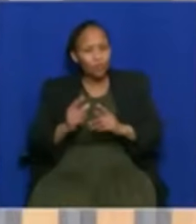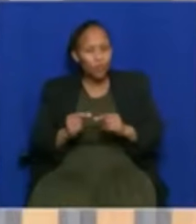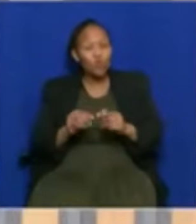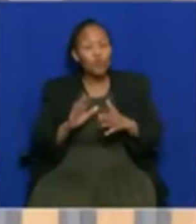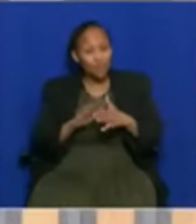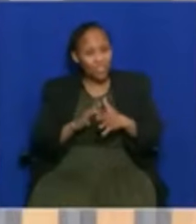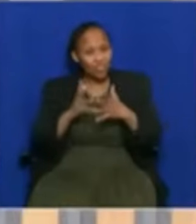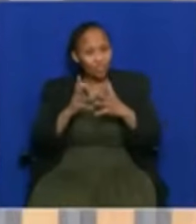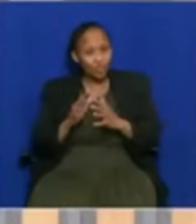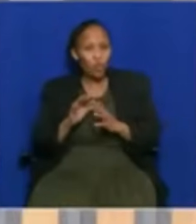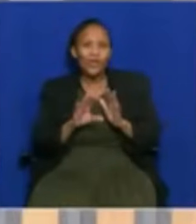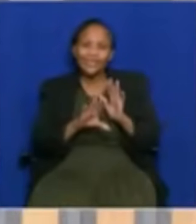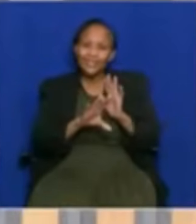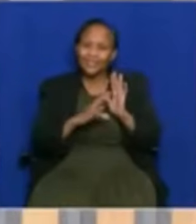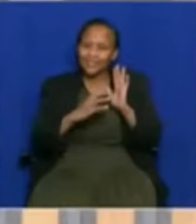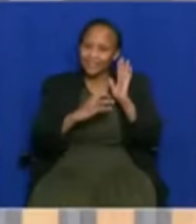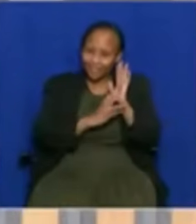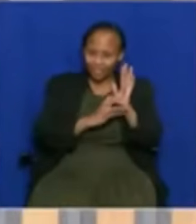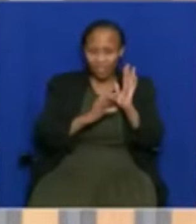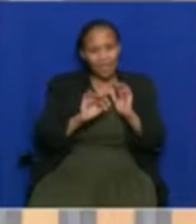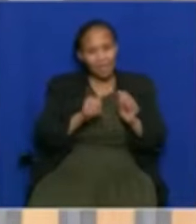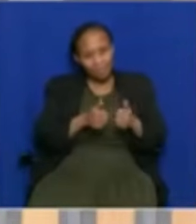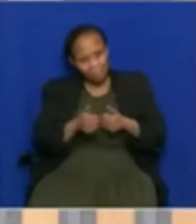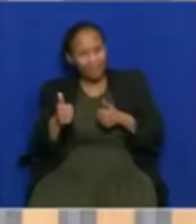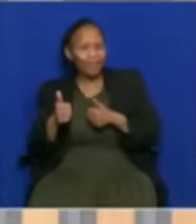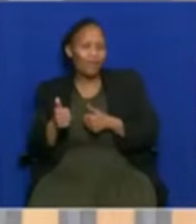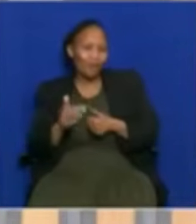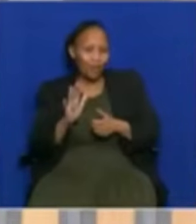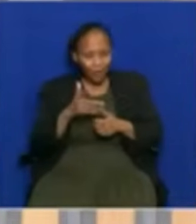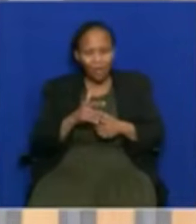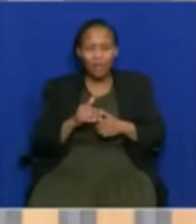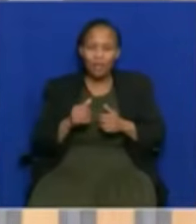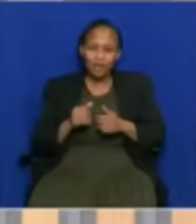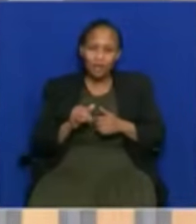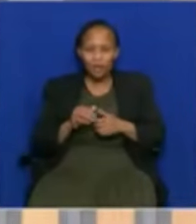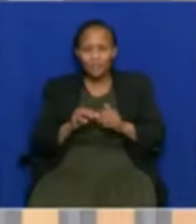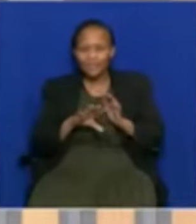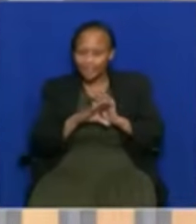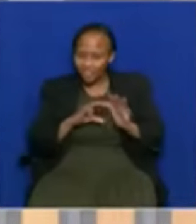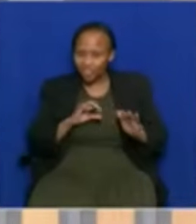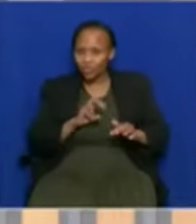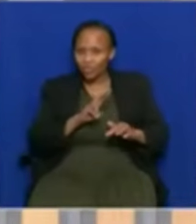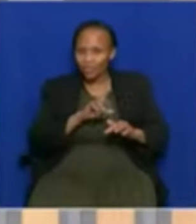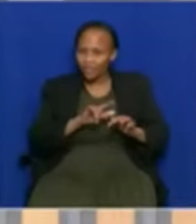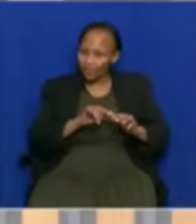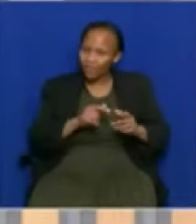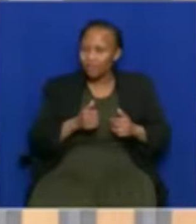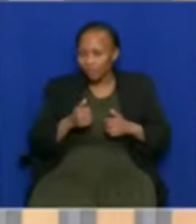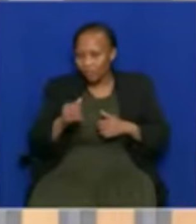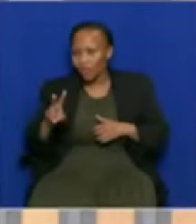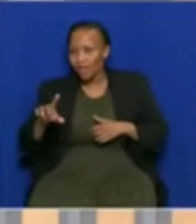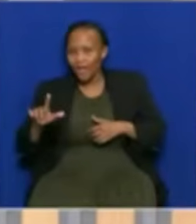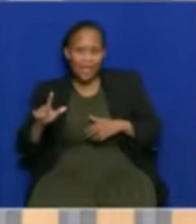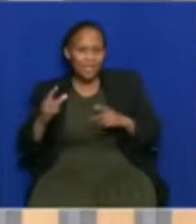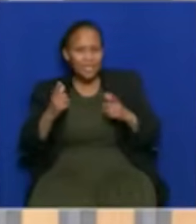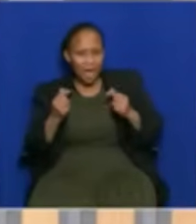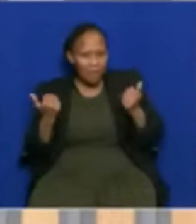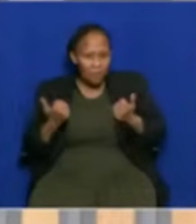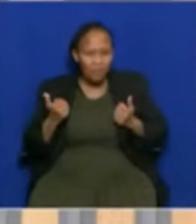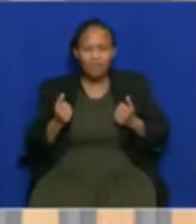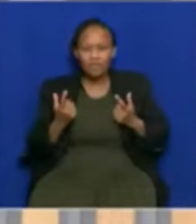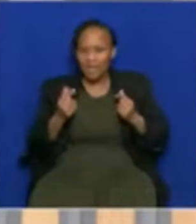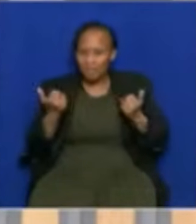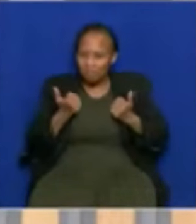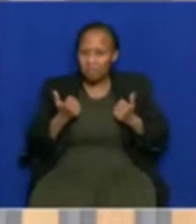it may appear, I've already dealt with Section 27, I've already dealt with Section 28, I've already dealt with that and